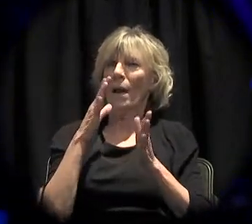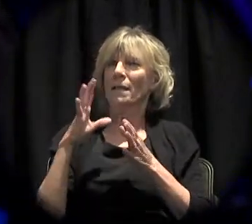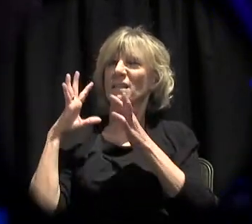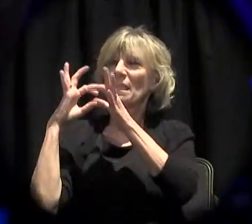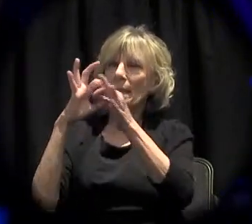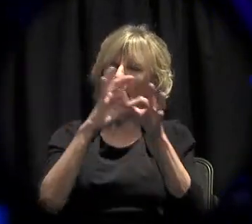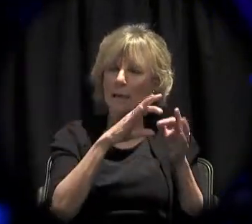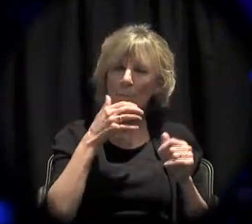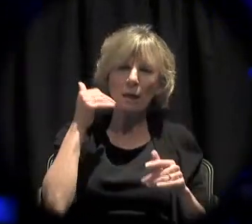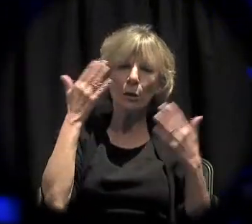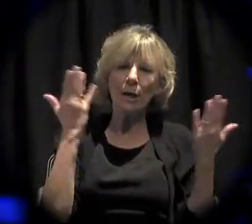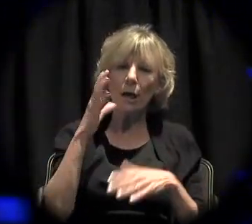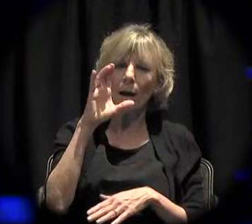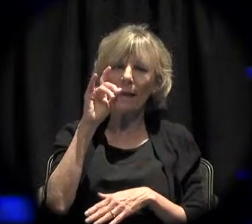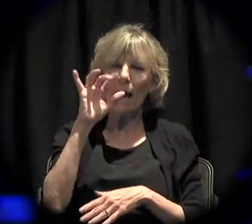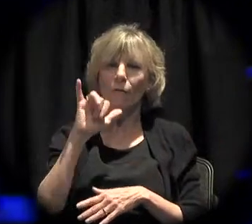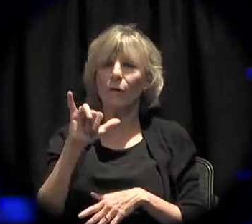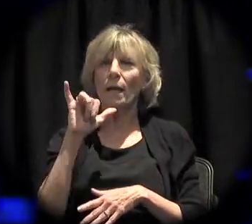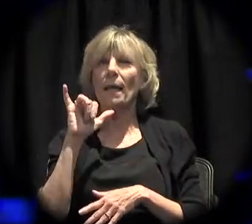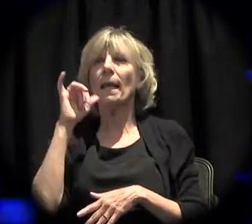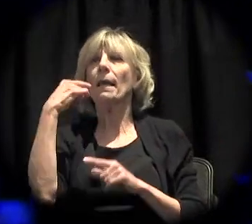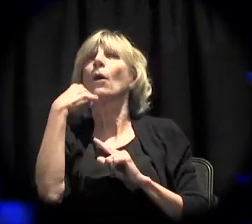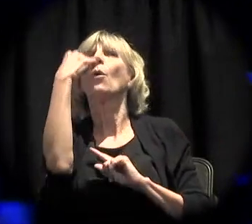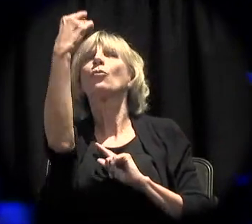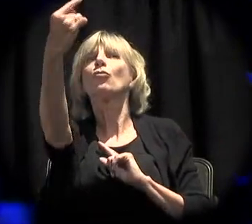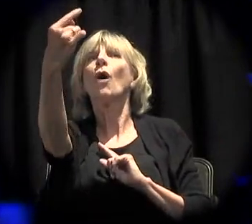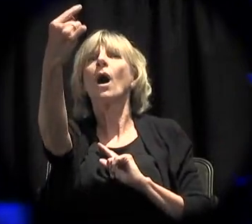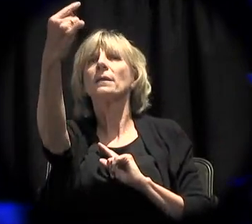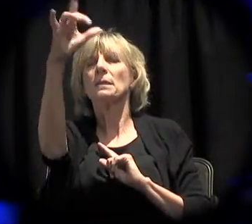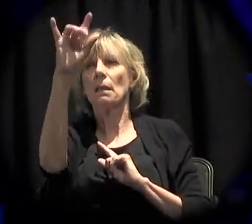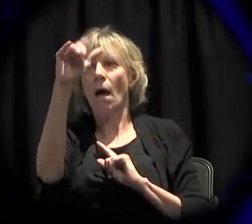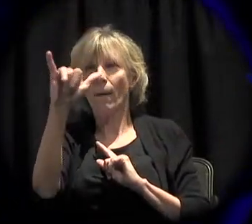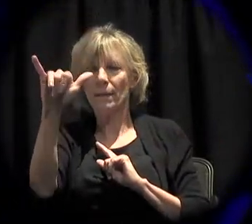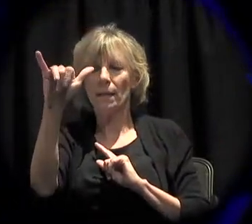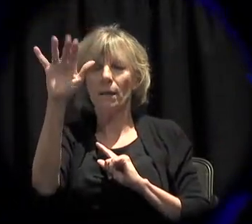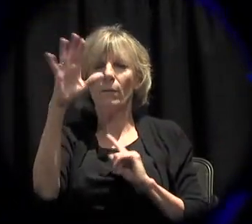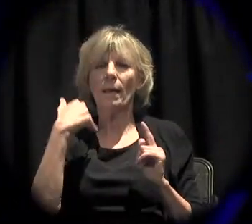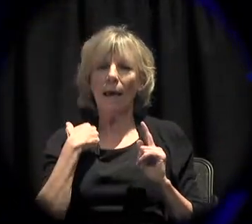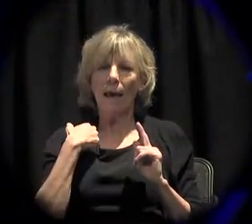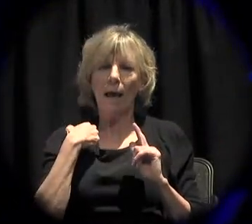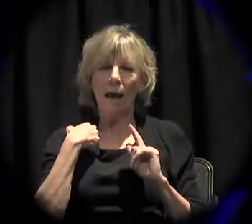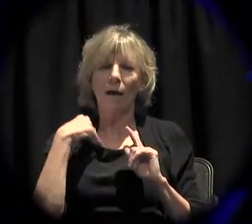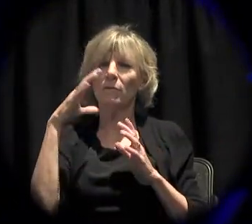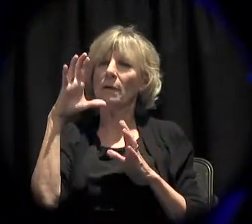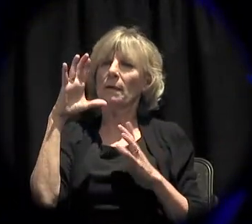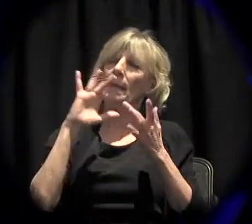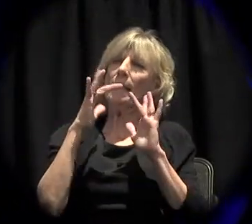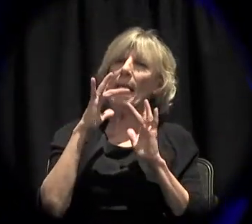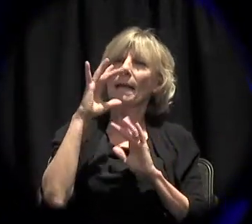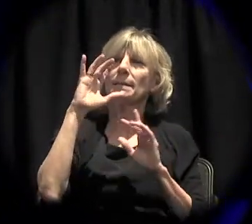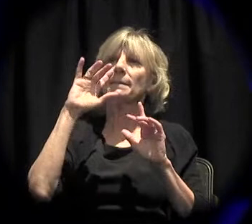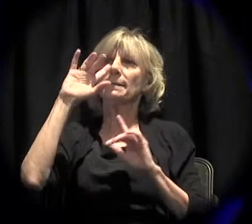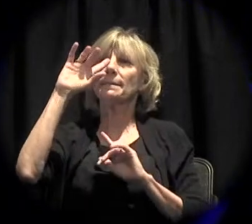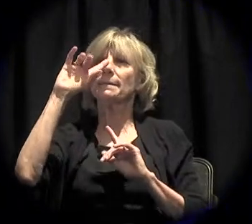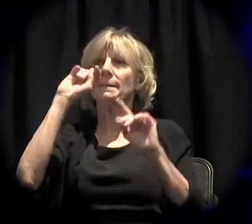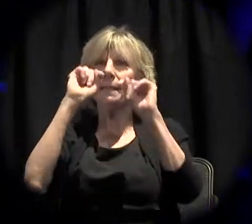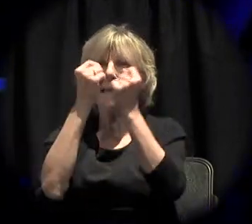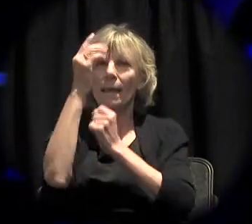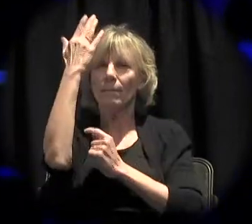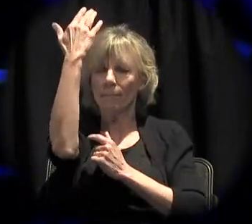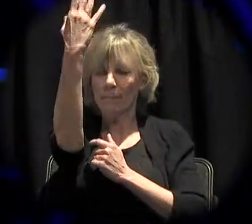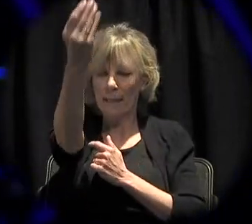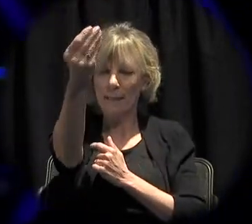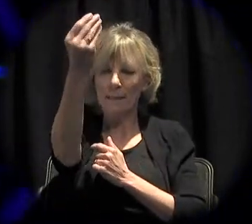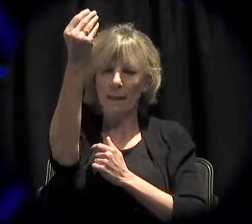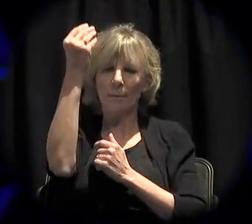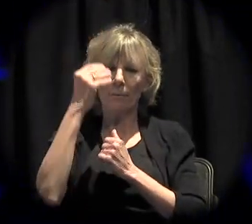Calvary, head right across the lobby to our connect team there at the Overlook.